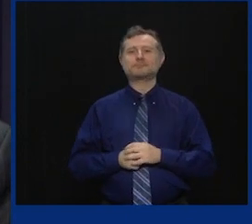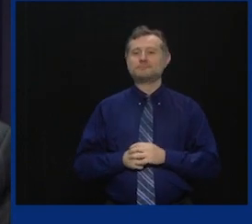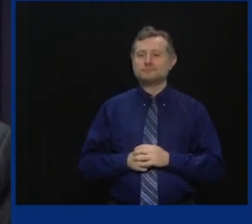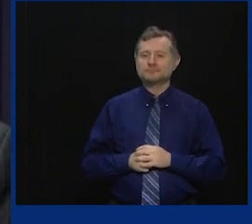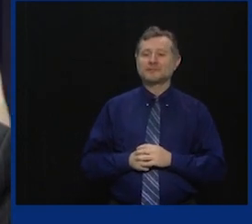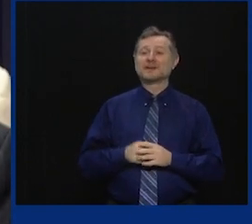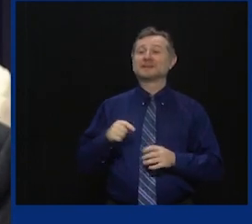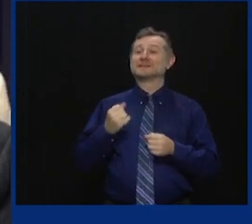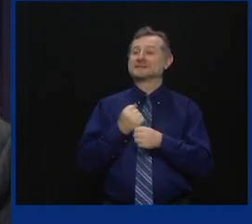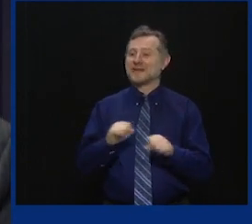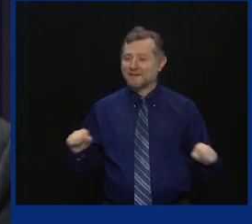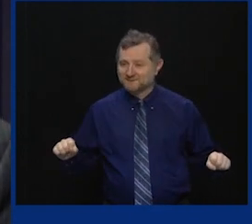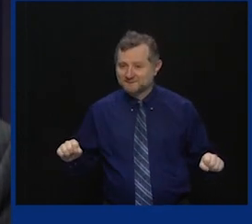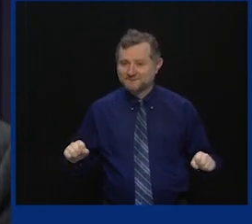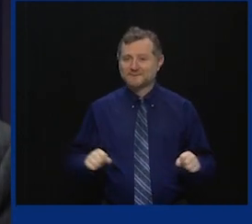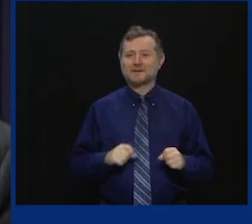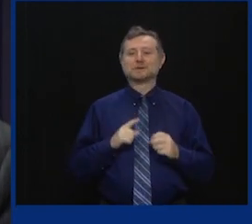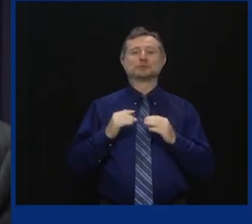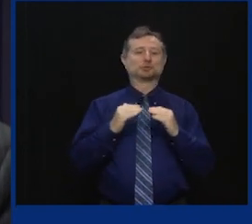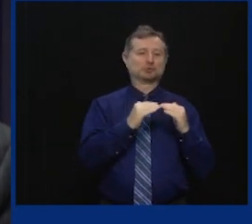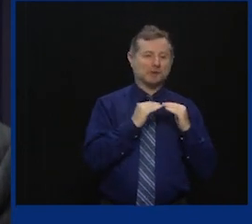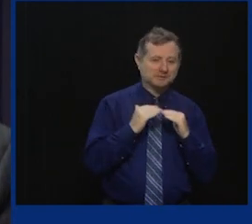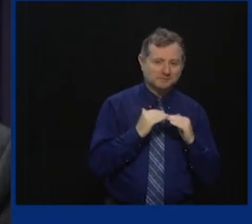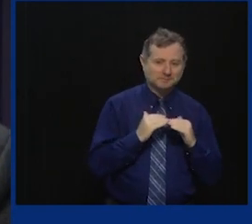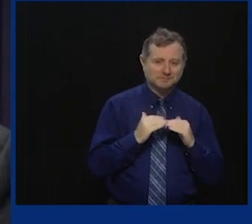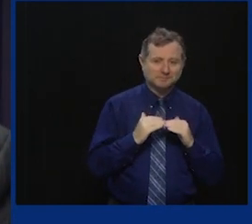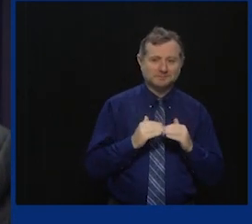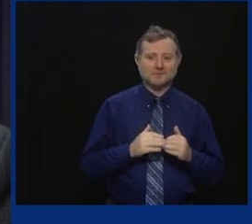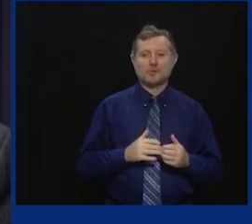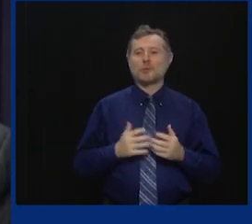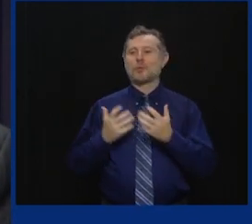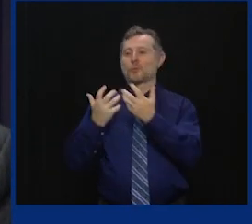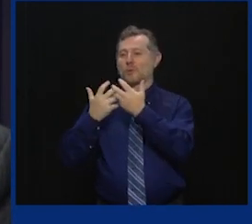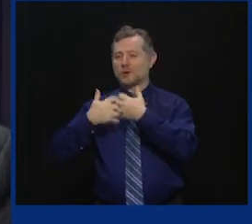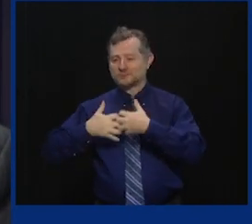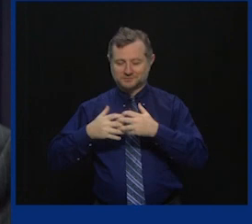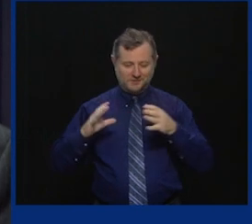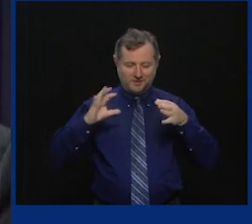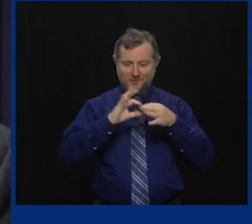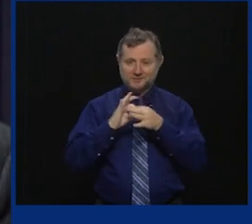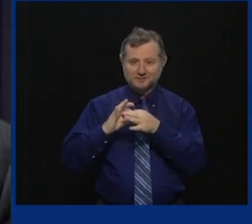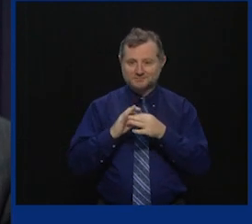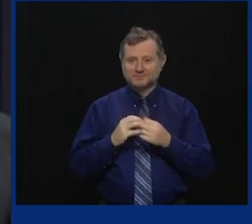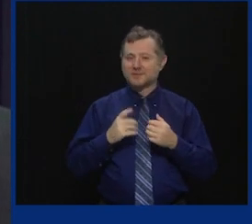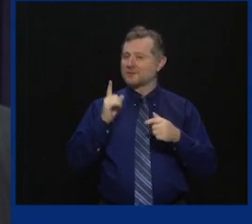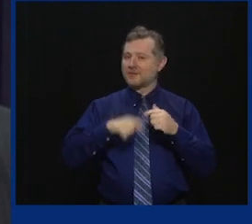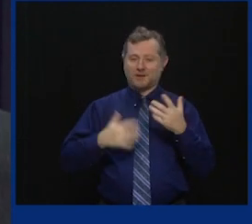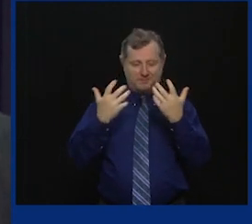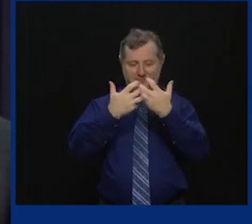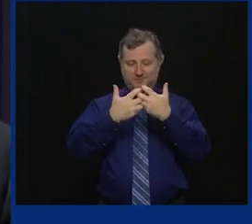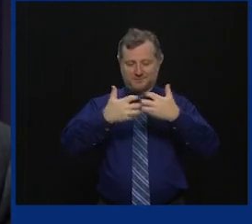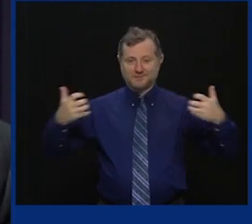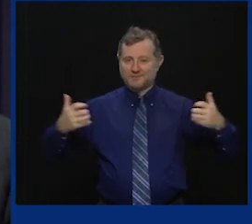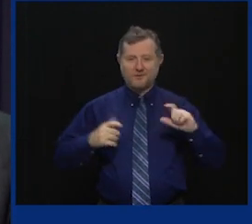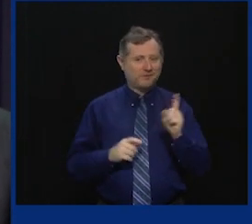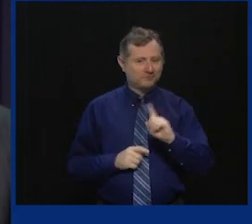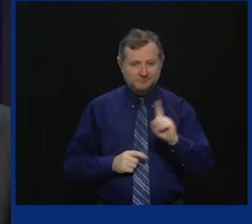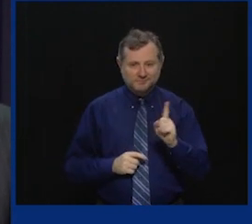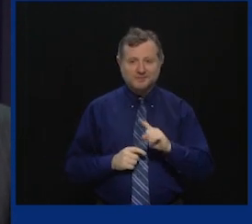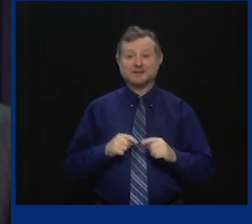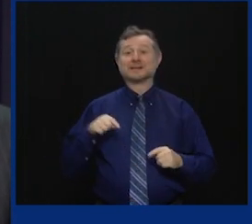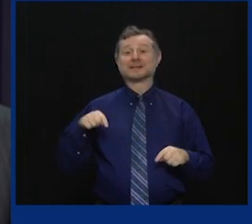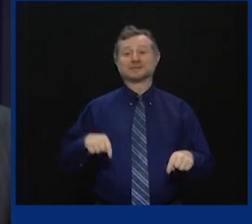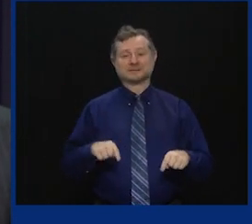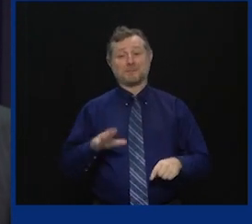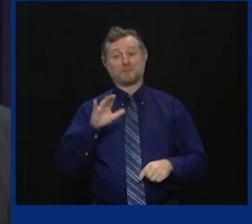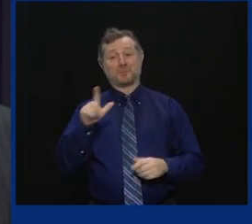Safety and justice go hand in hand, and you can't have one without the other. This bill allows the district